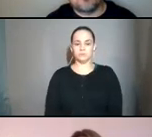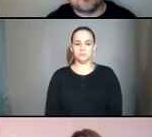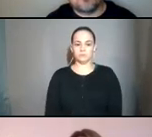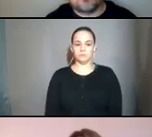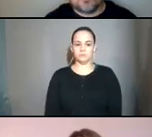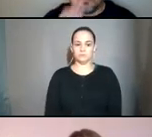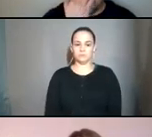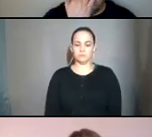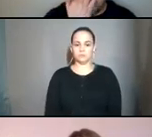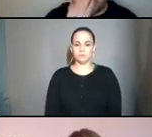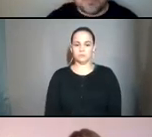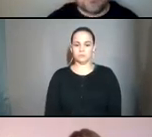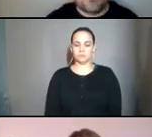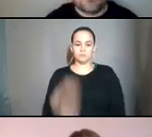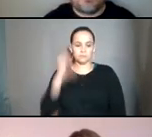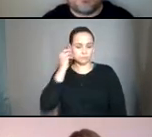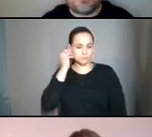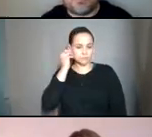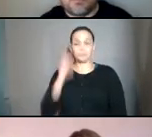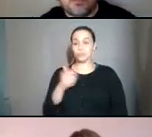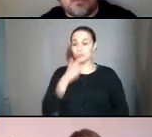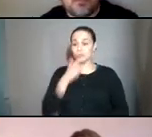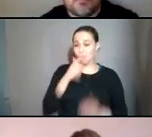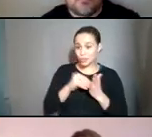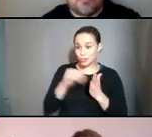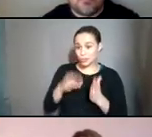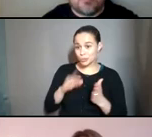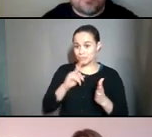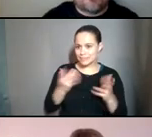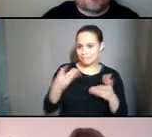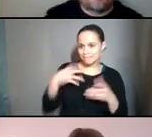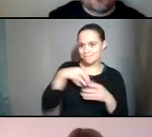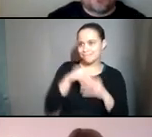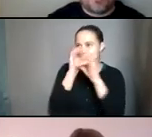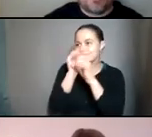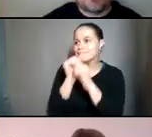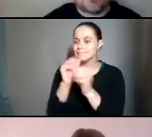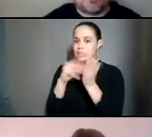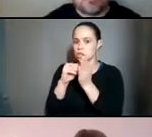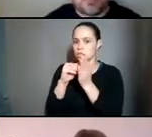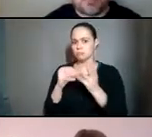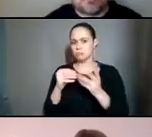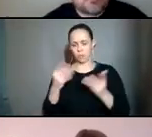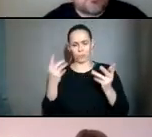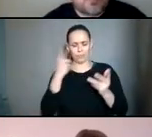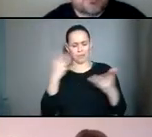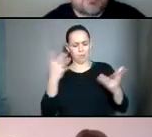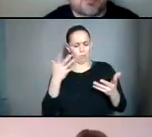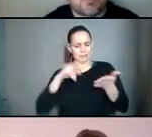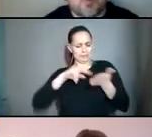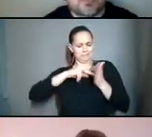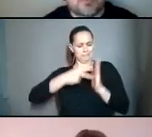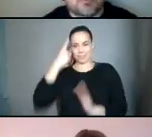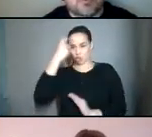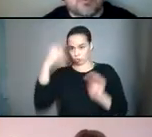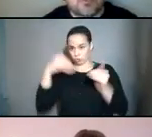As you watch this student engage in learning, notice some wonder. What is it that makes a Dreambox lesson? Place